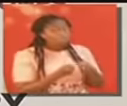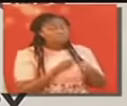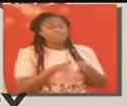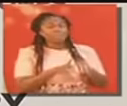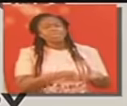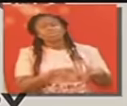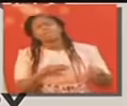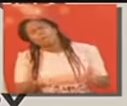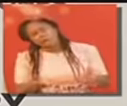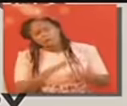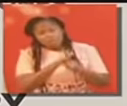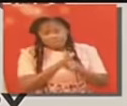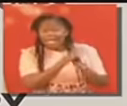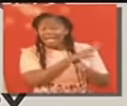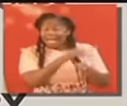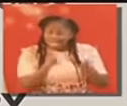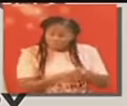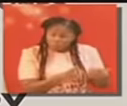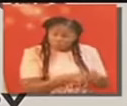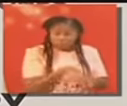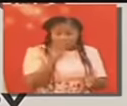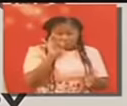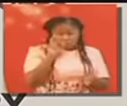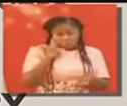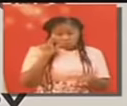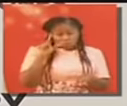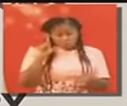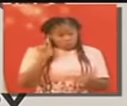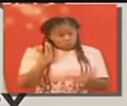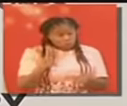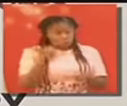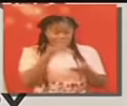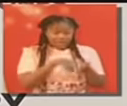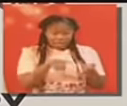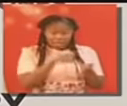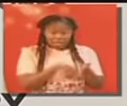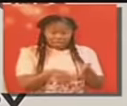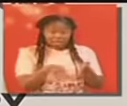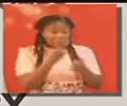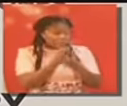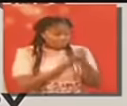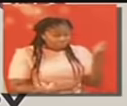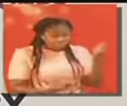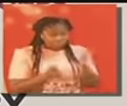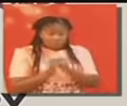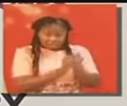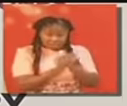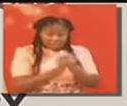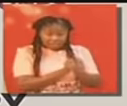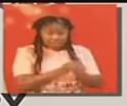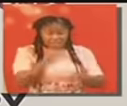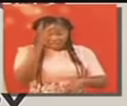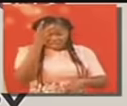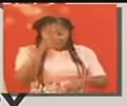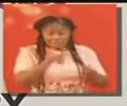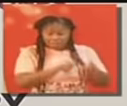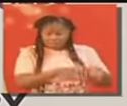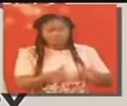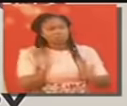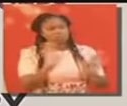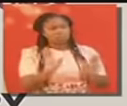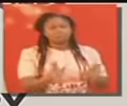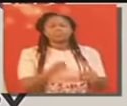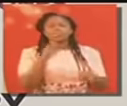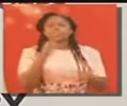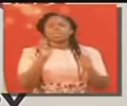influenza. So the annual flu shot drive is annual. It's every year. Whether you had a shot last